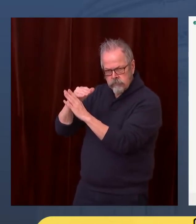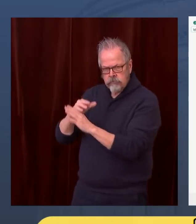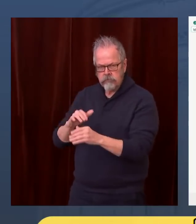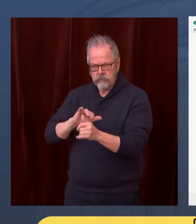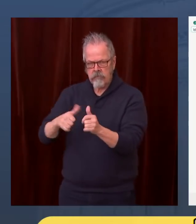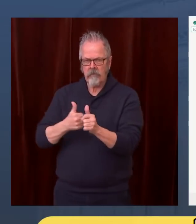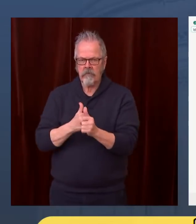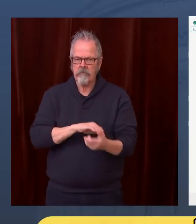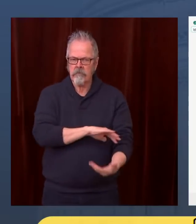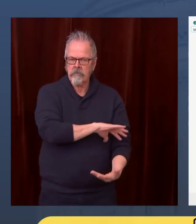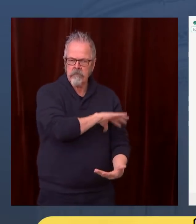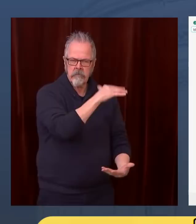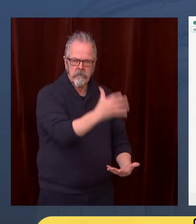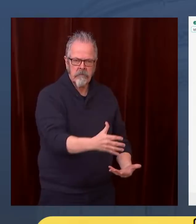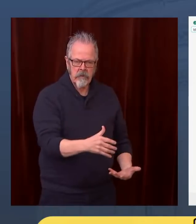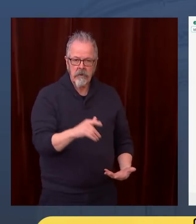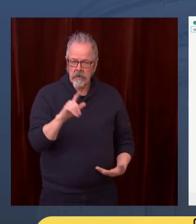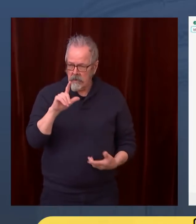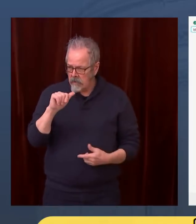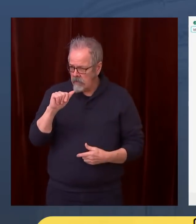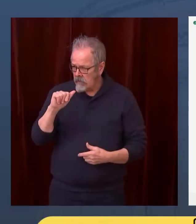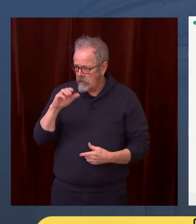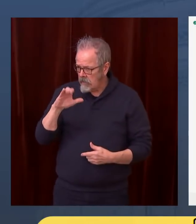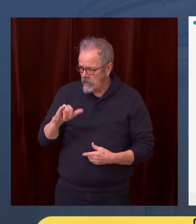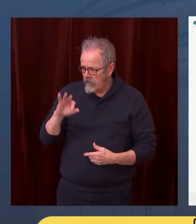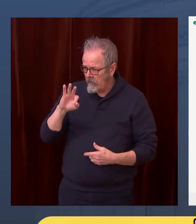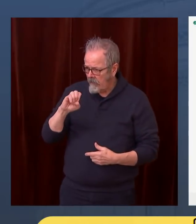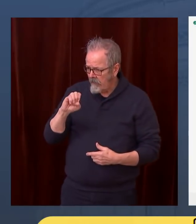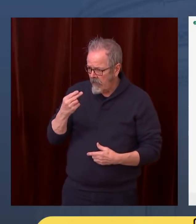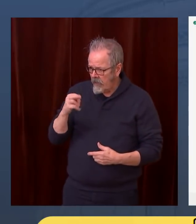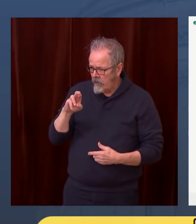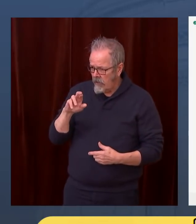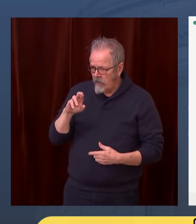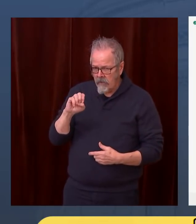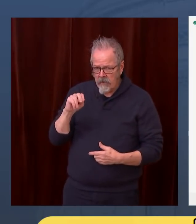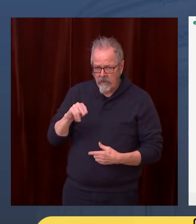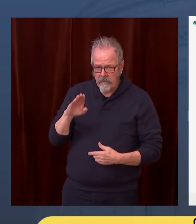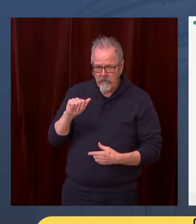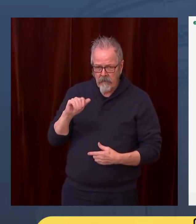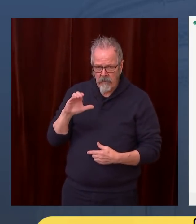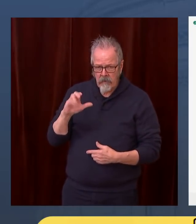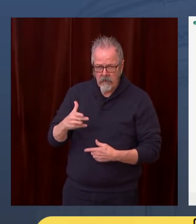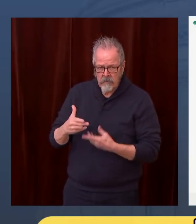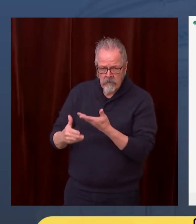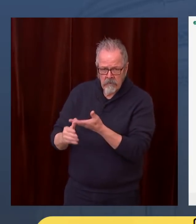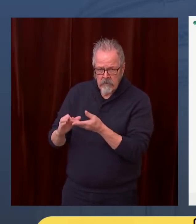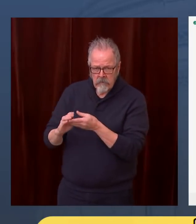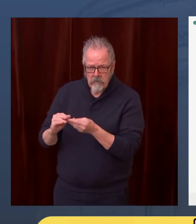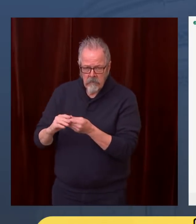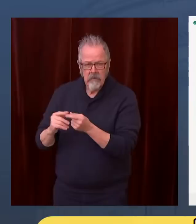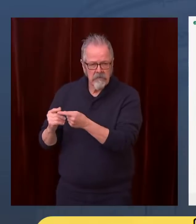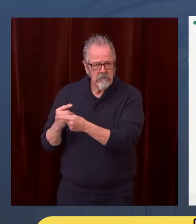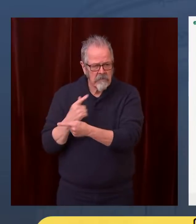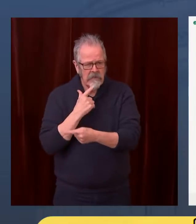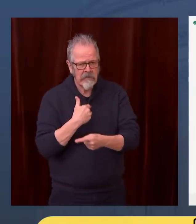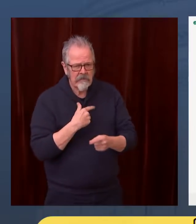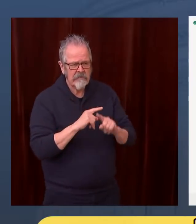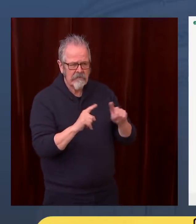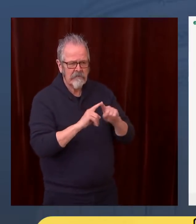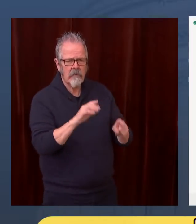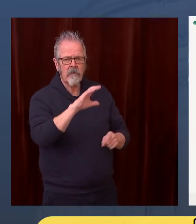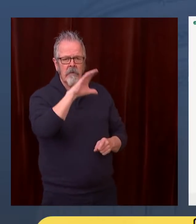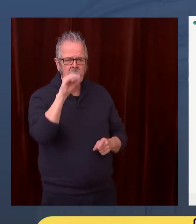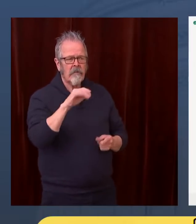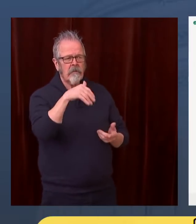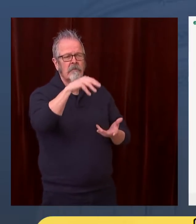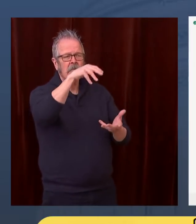Just will add that we have been trying to diversify the manufacturers that we use to procure supplies. In addition,